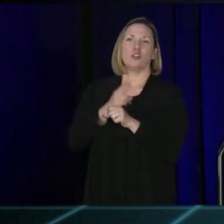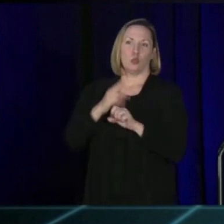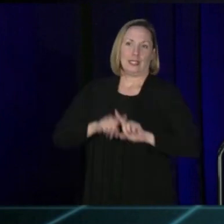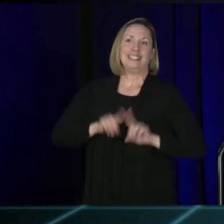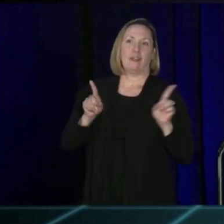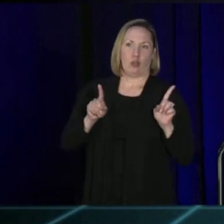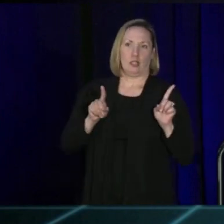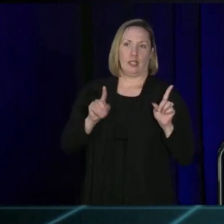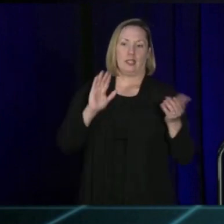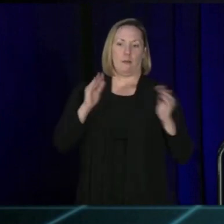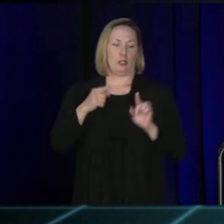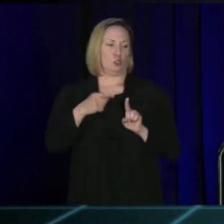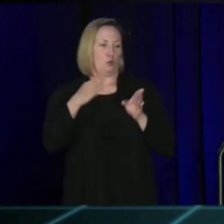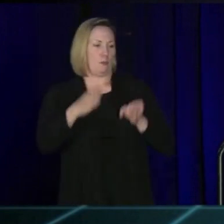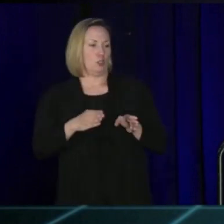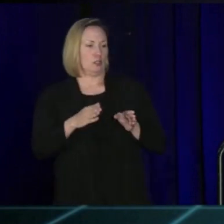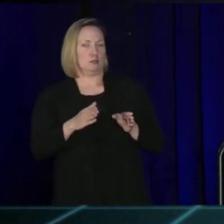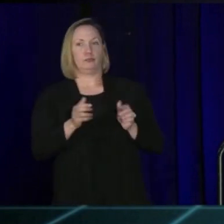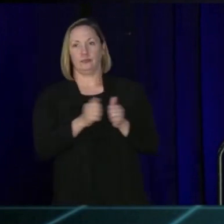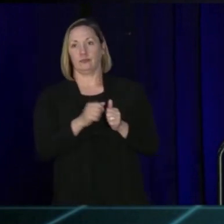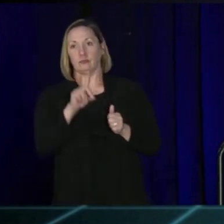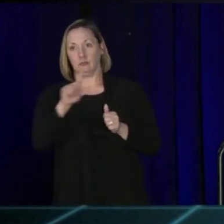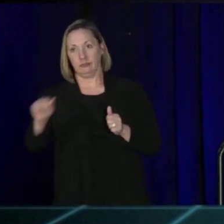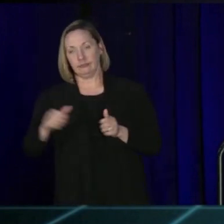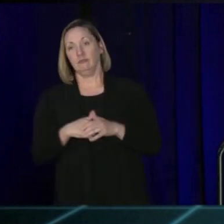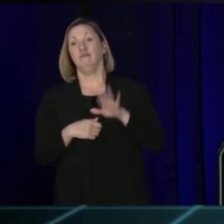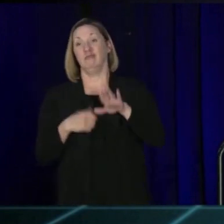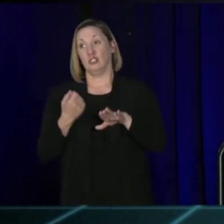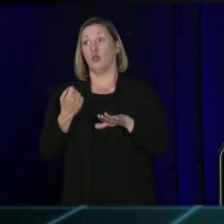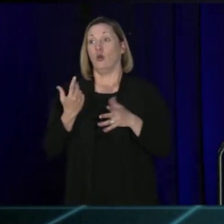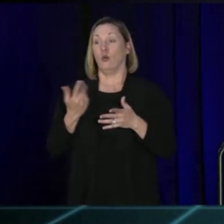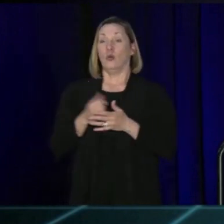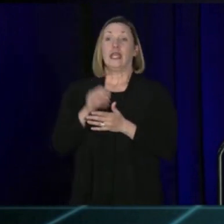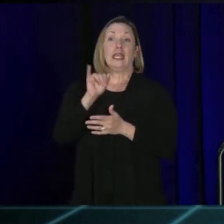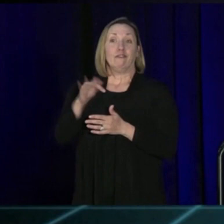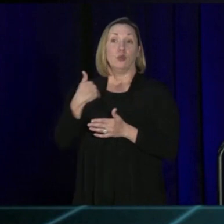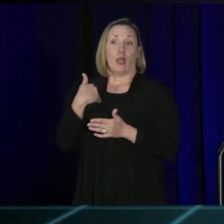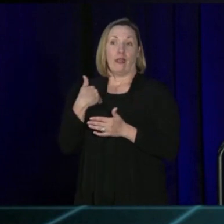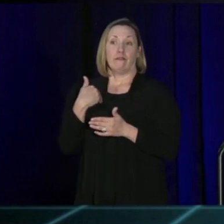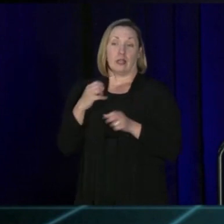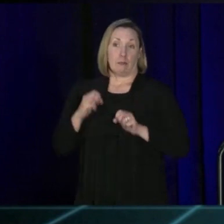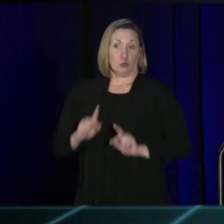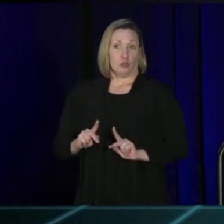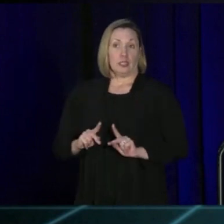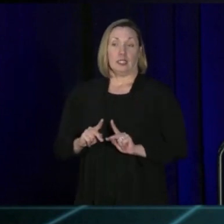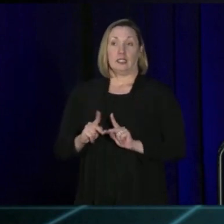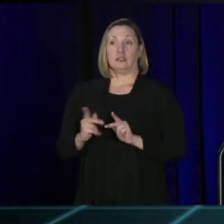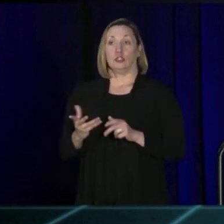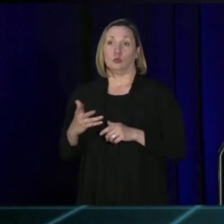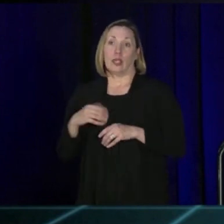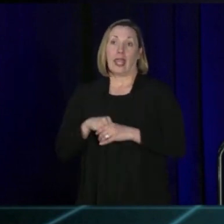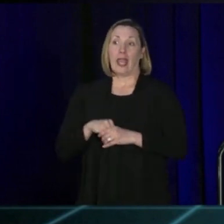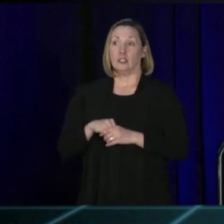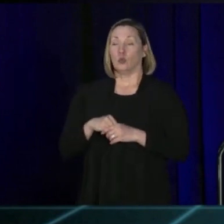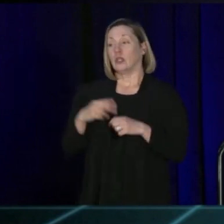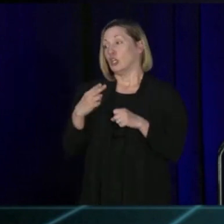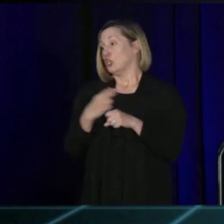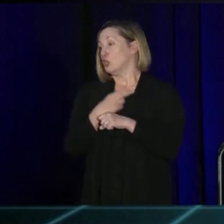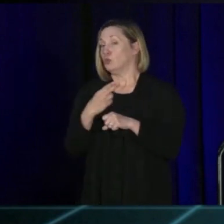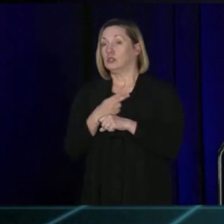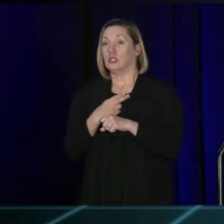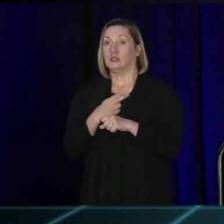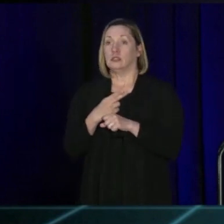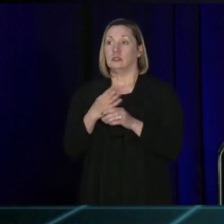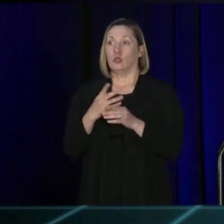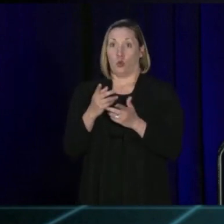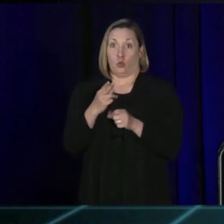actual person with disability would. So if you have an opportunity to engage with users of your product with disabilities,